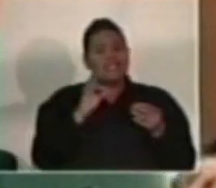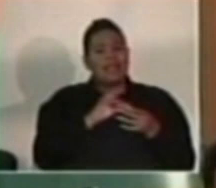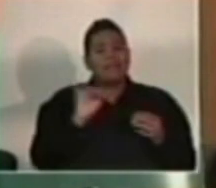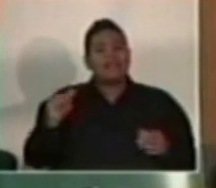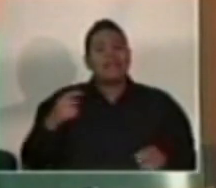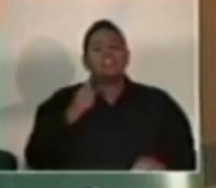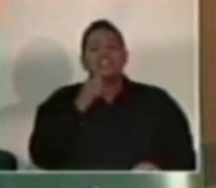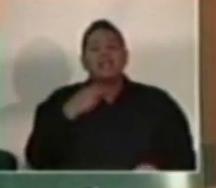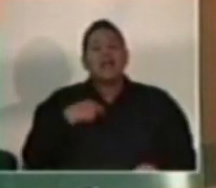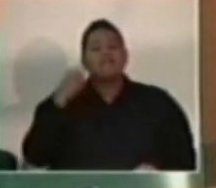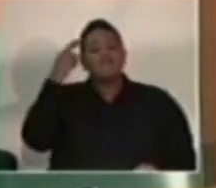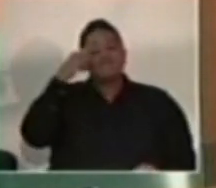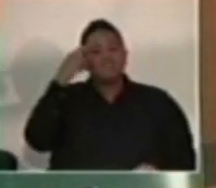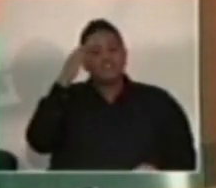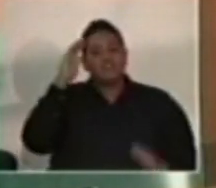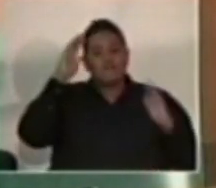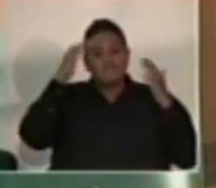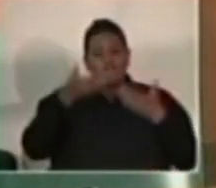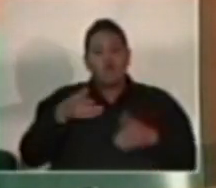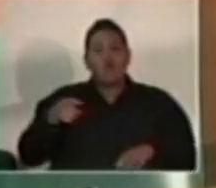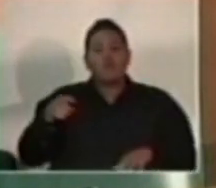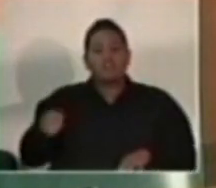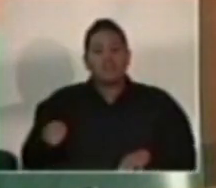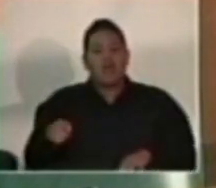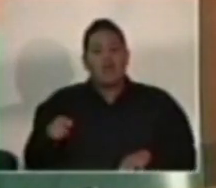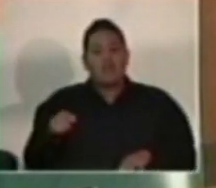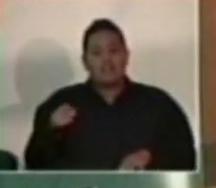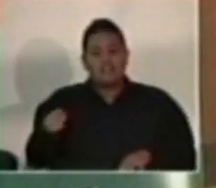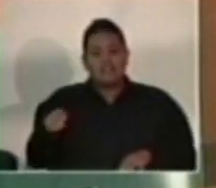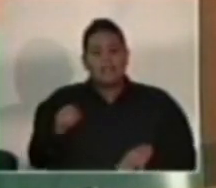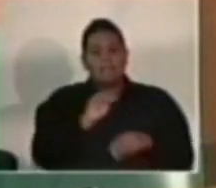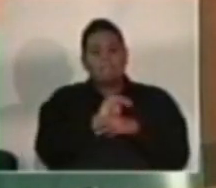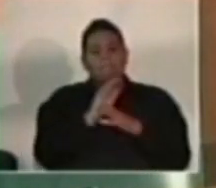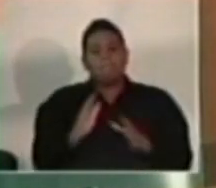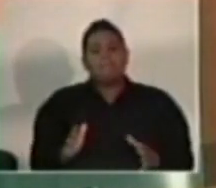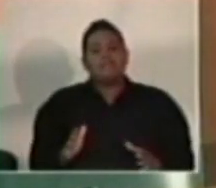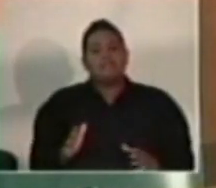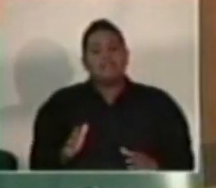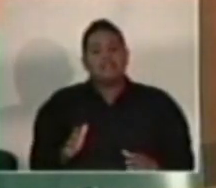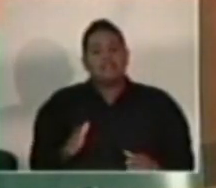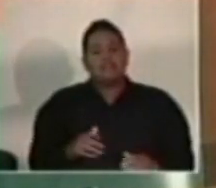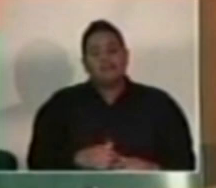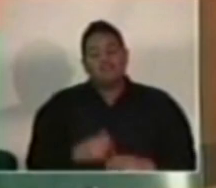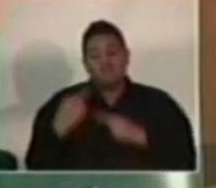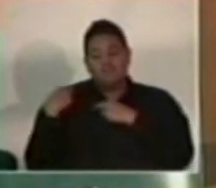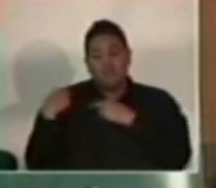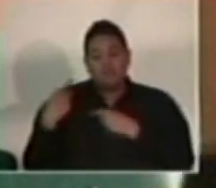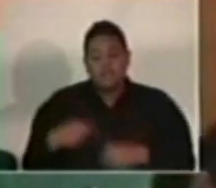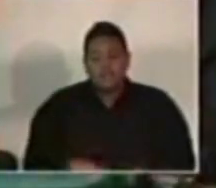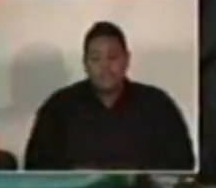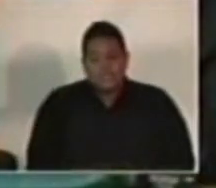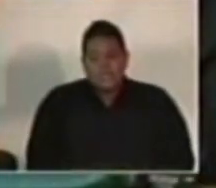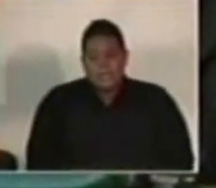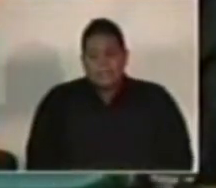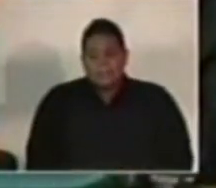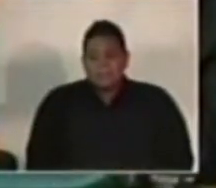have reason to address the Prime Minister's state, the minister's state.